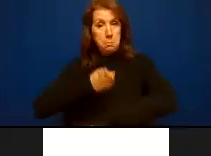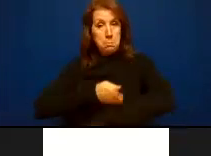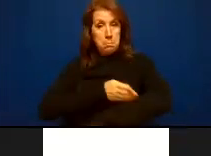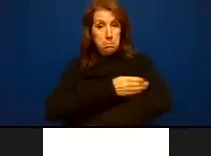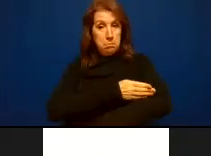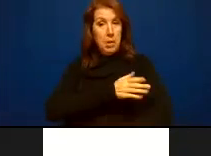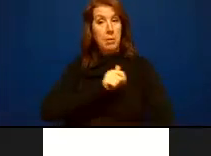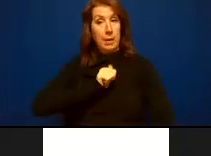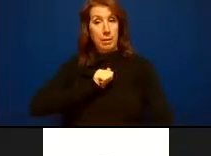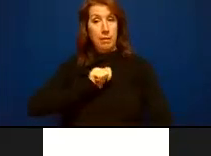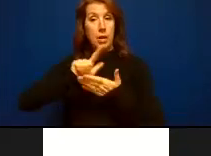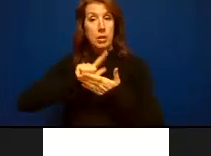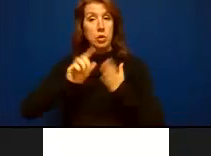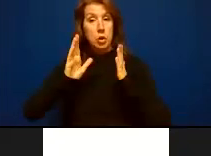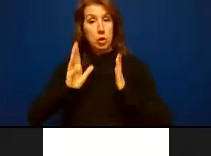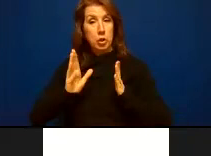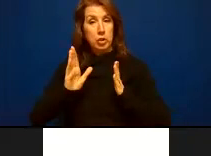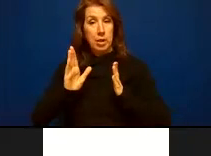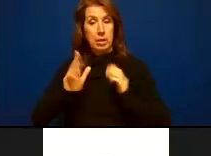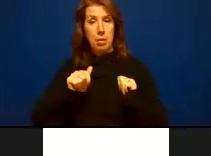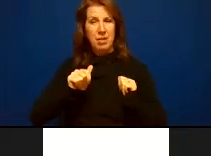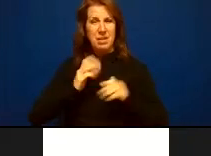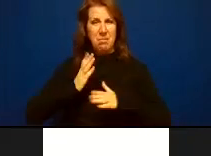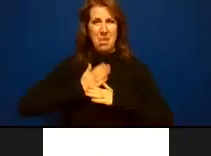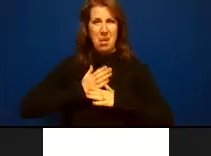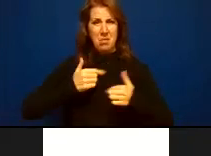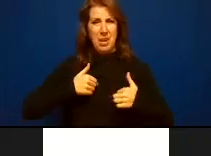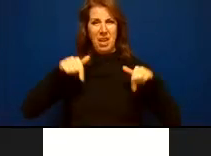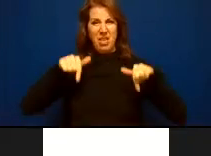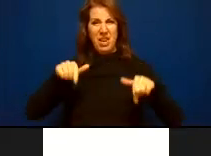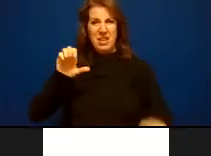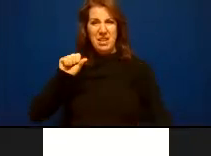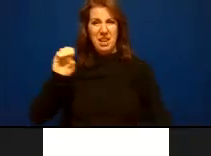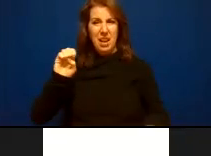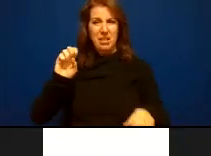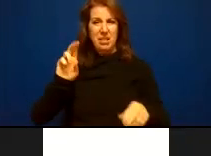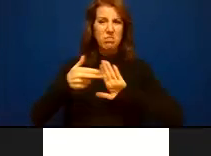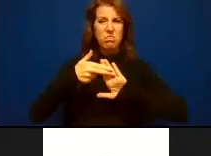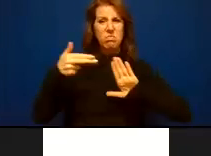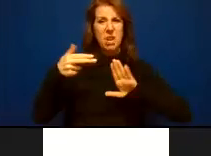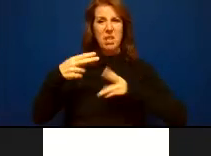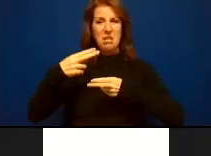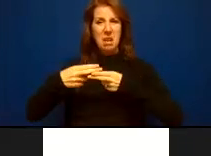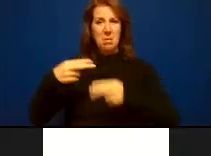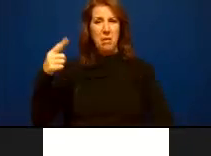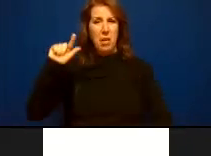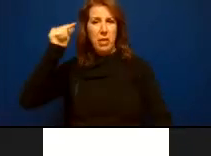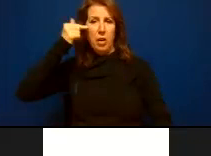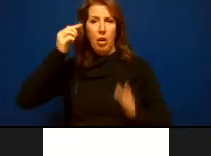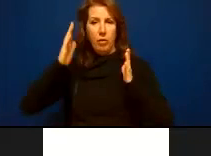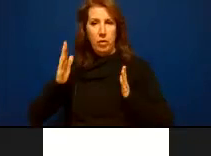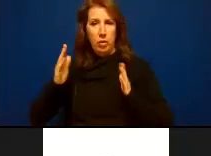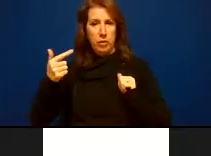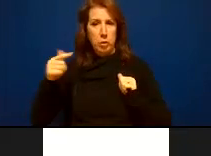has always kind of irked me that this case is known by the name of the governor of Georgia, who